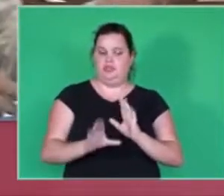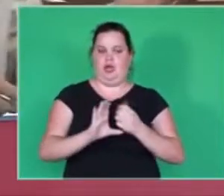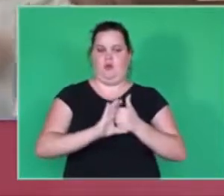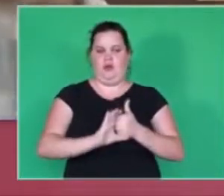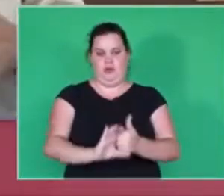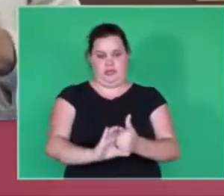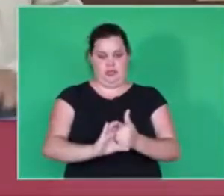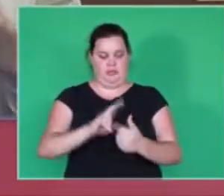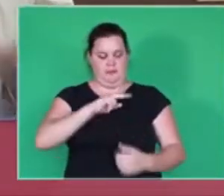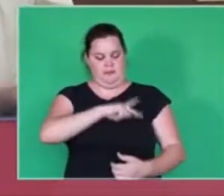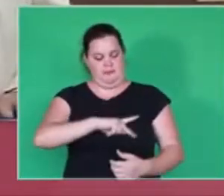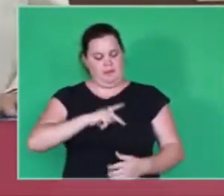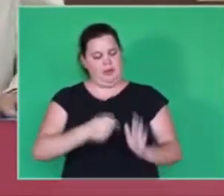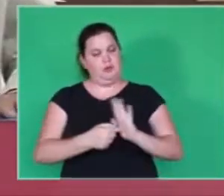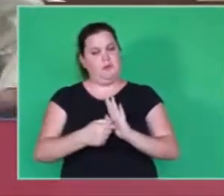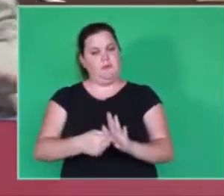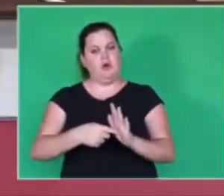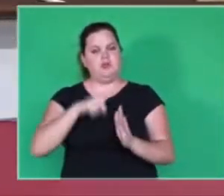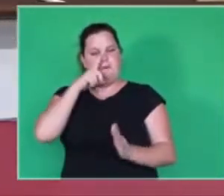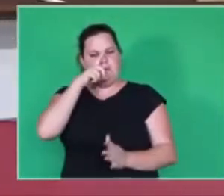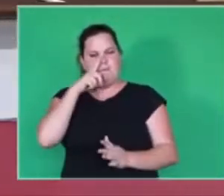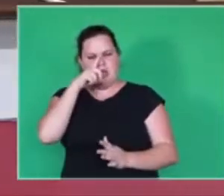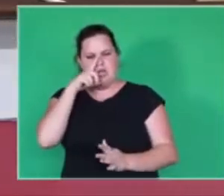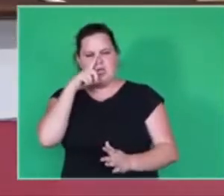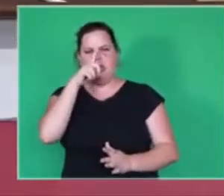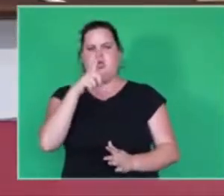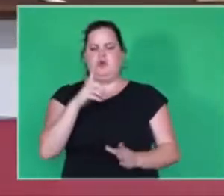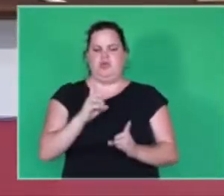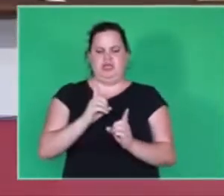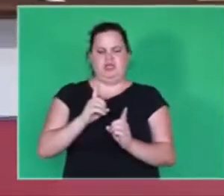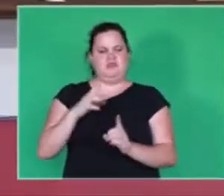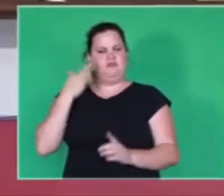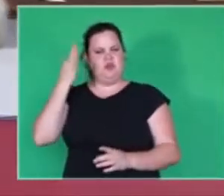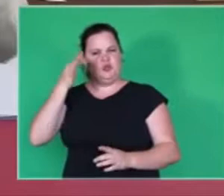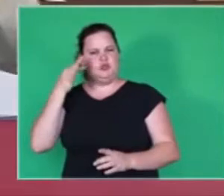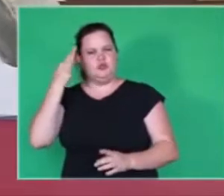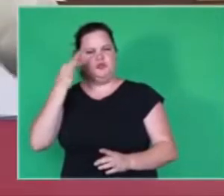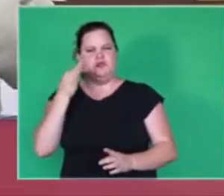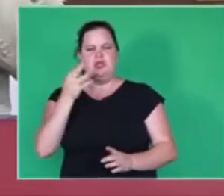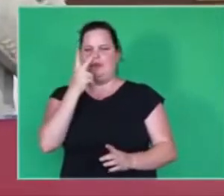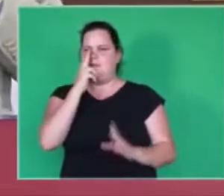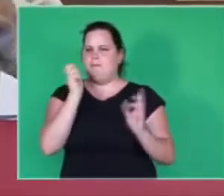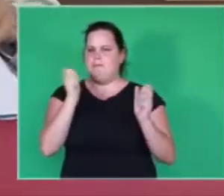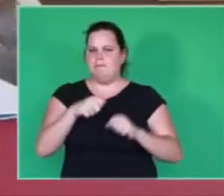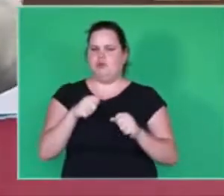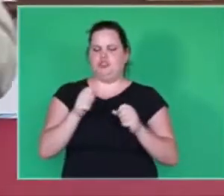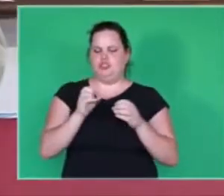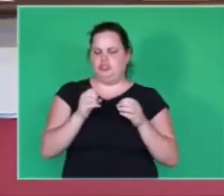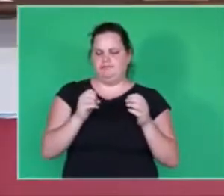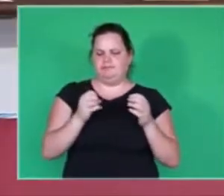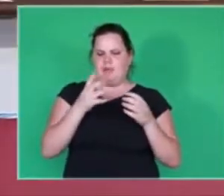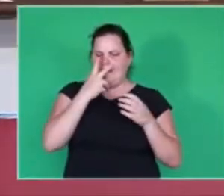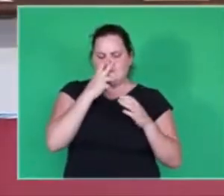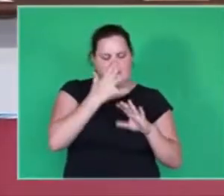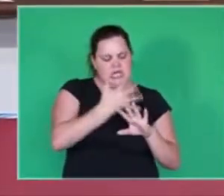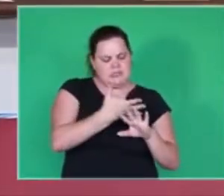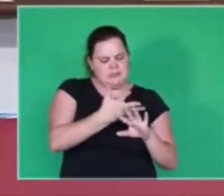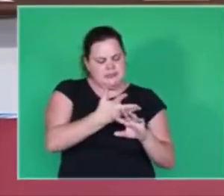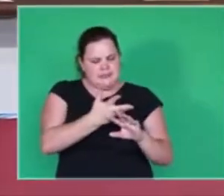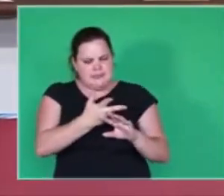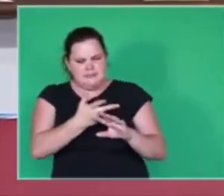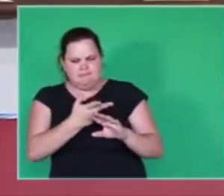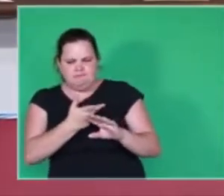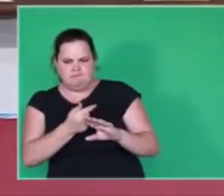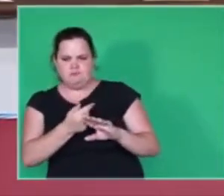where Paul, he wrote to the Colossians about the danger of the vain philosophy. So we see here the